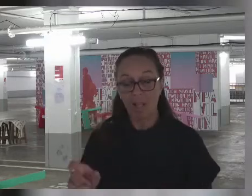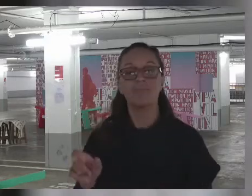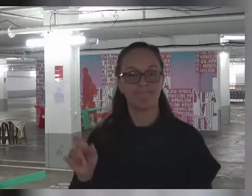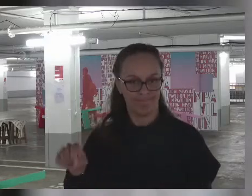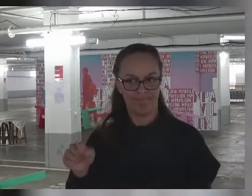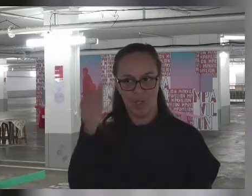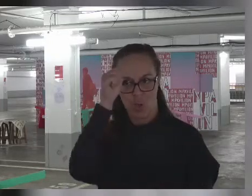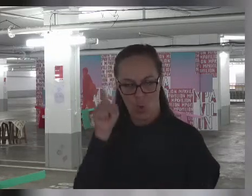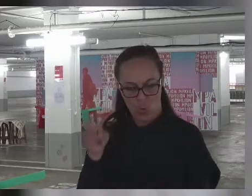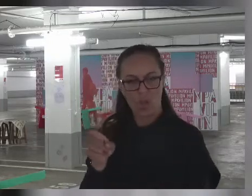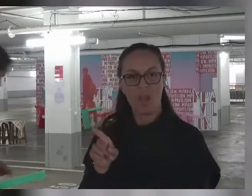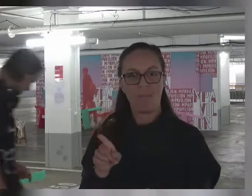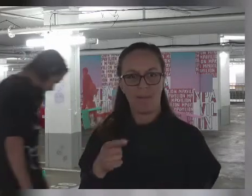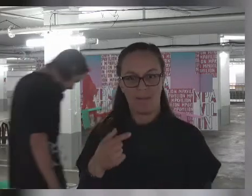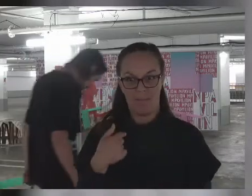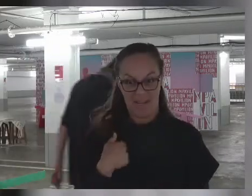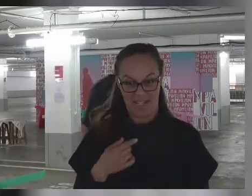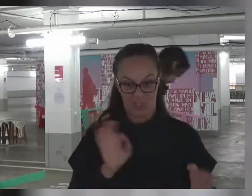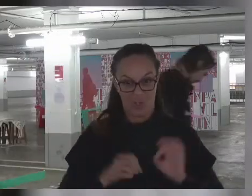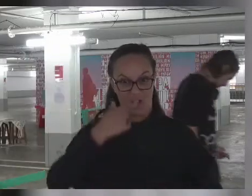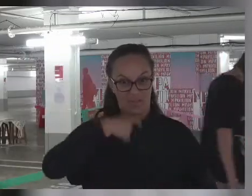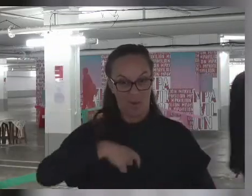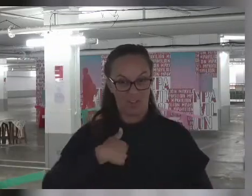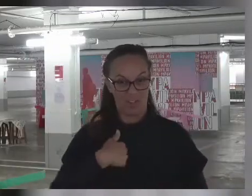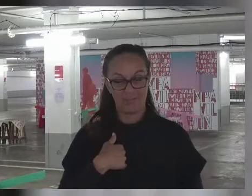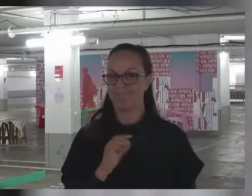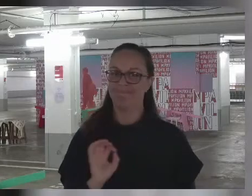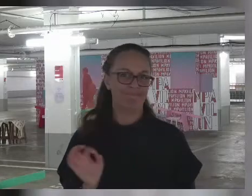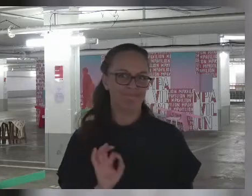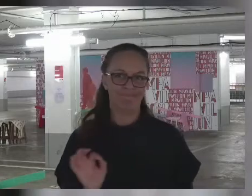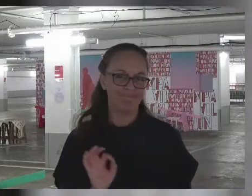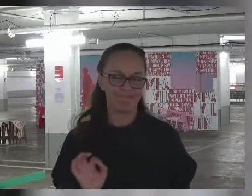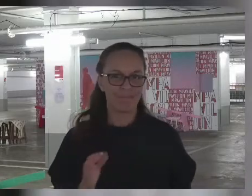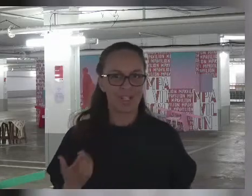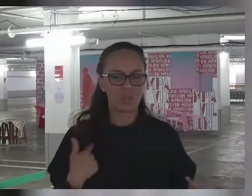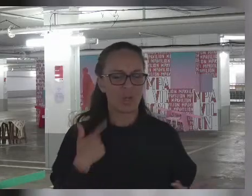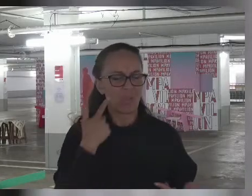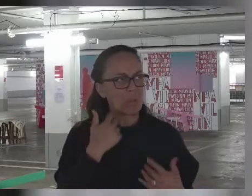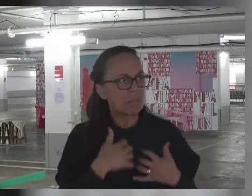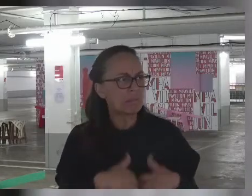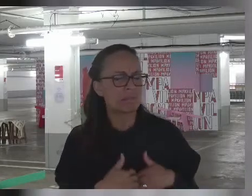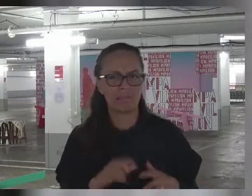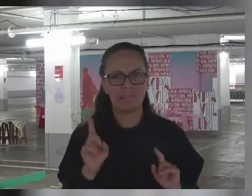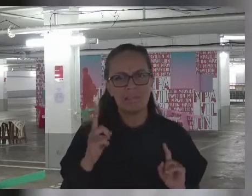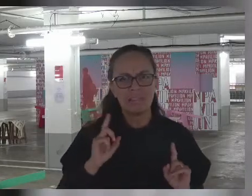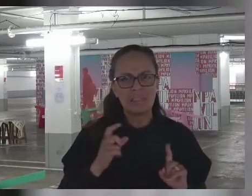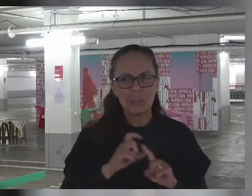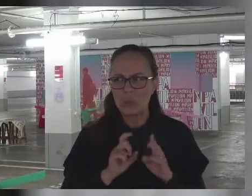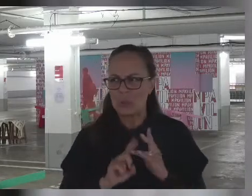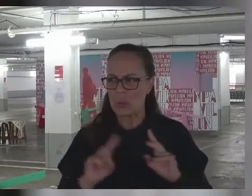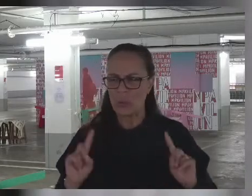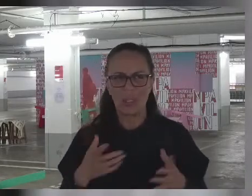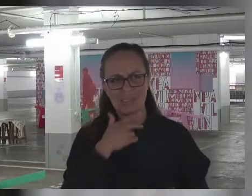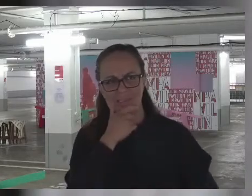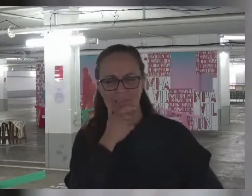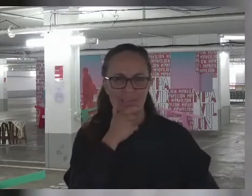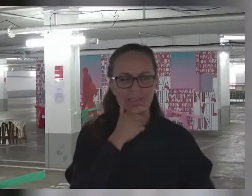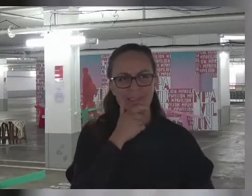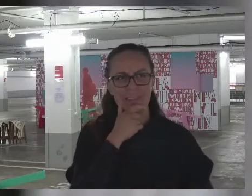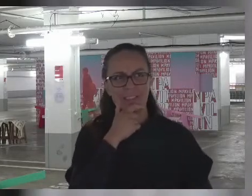not science-y. So I thought, oh, what am I going to do? Like, how am I going